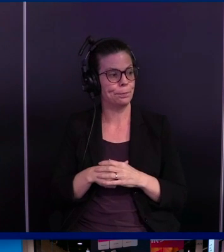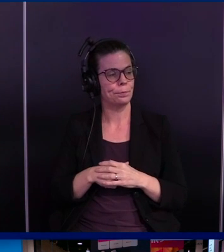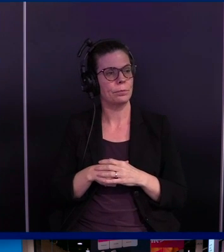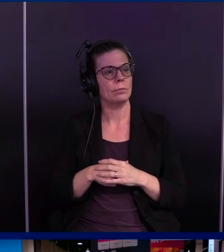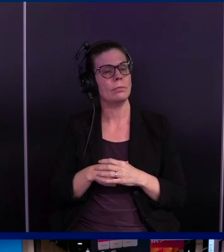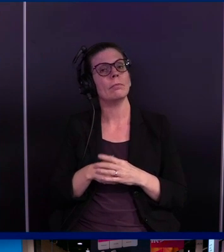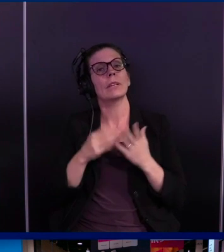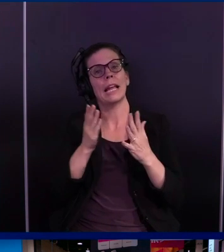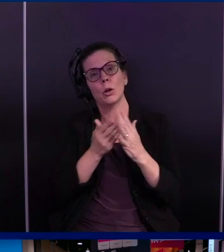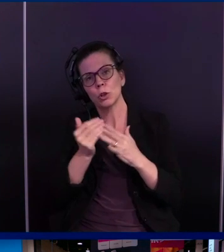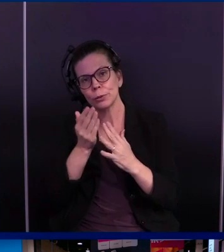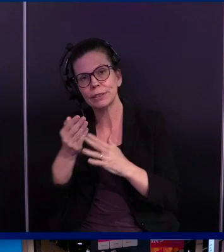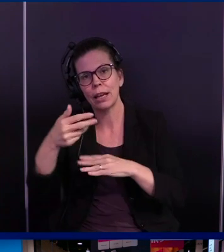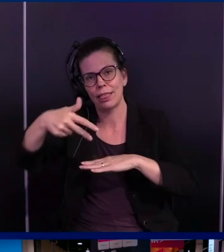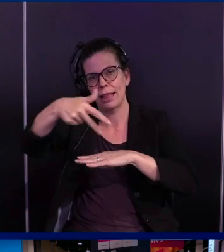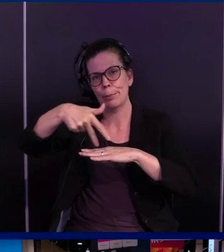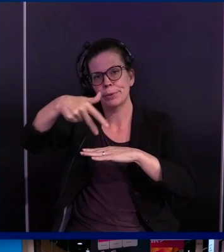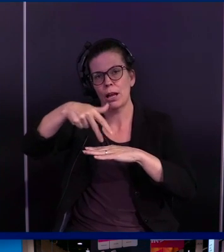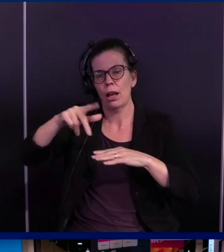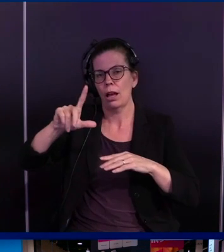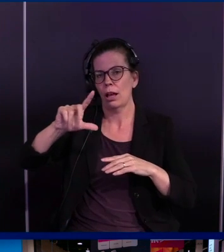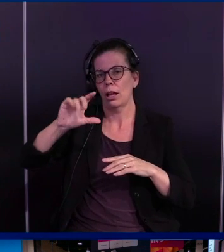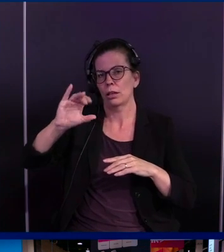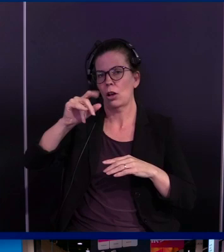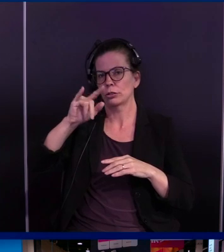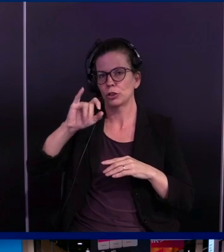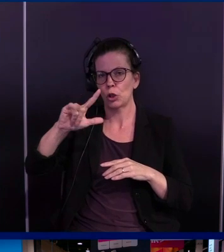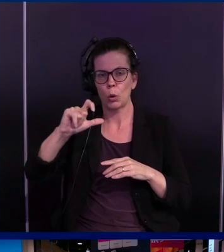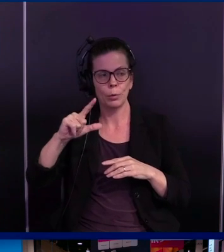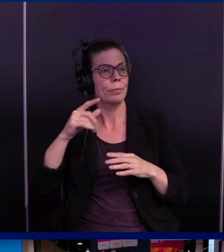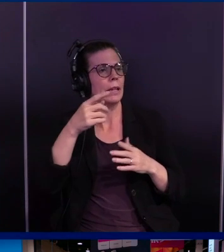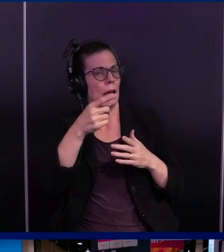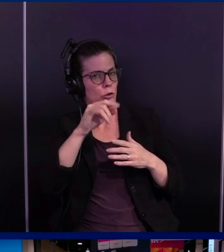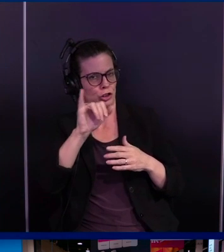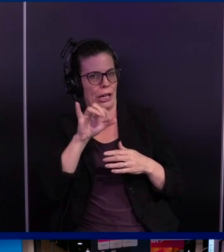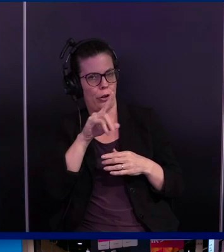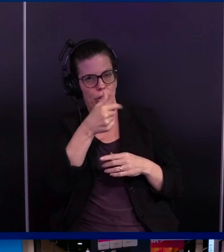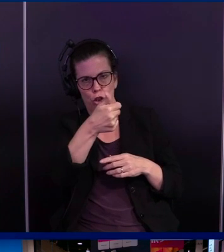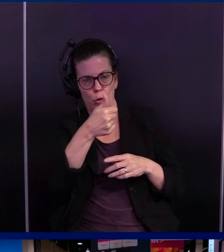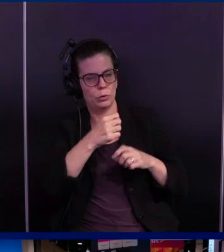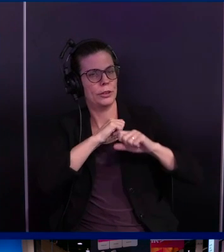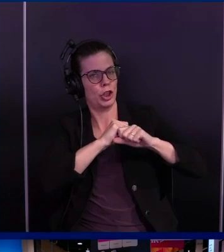So navigating to the Lambda console. Now, Jared, being a security